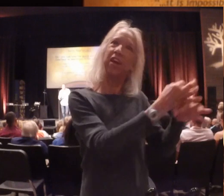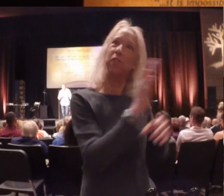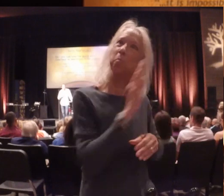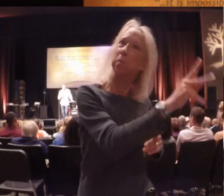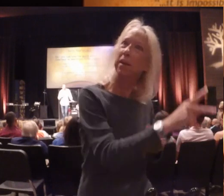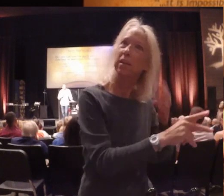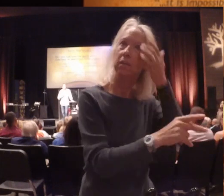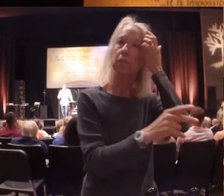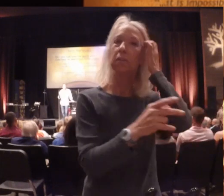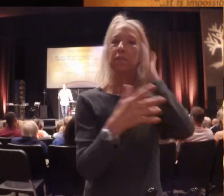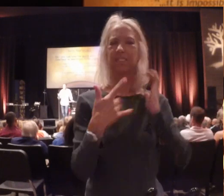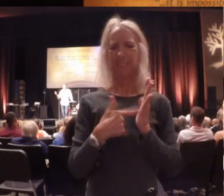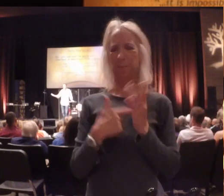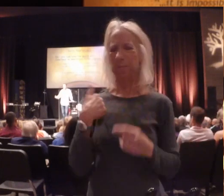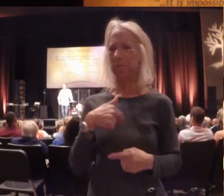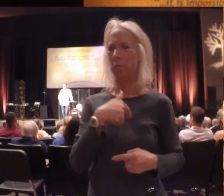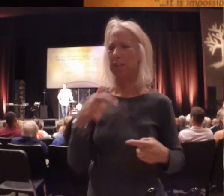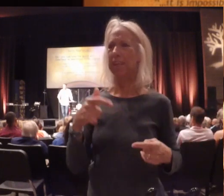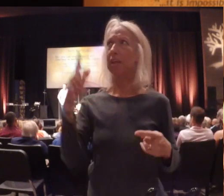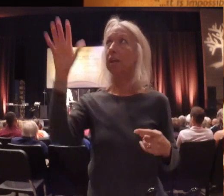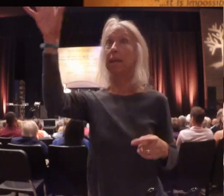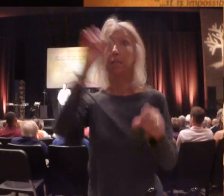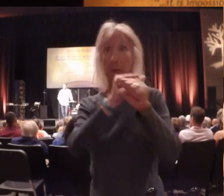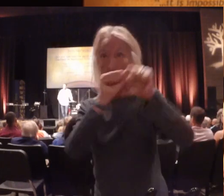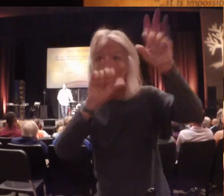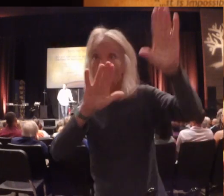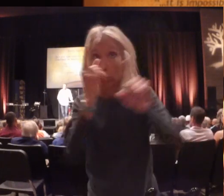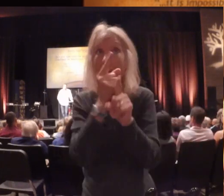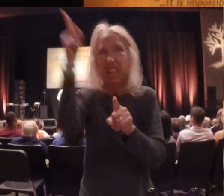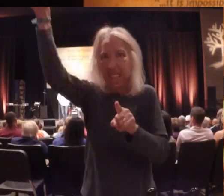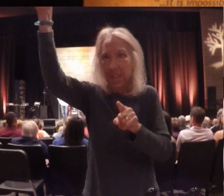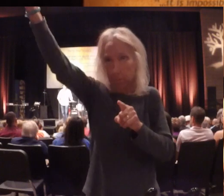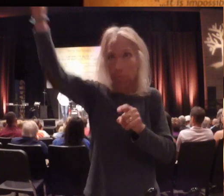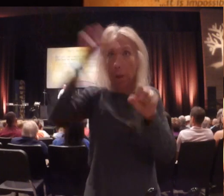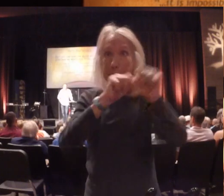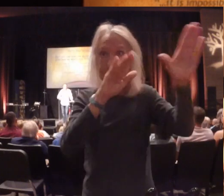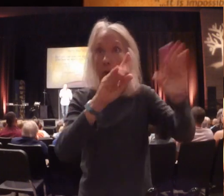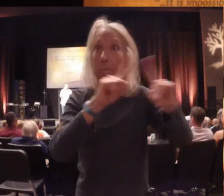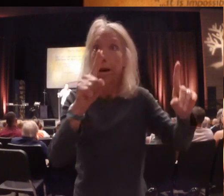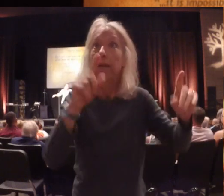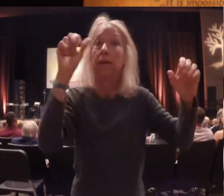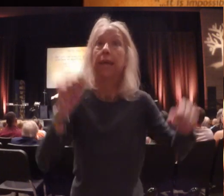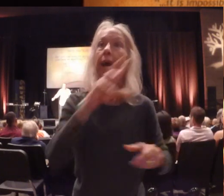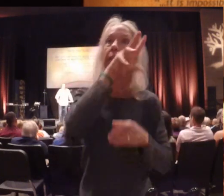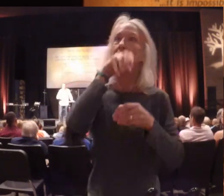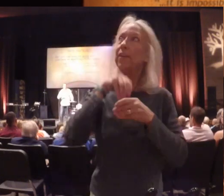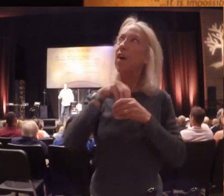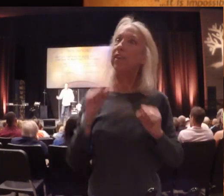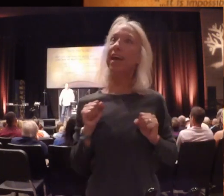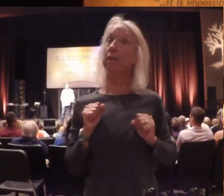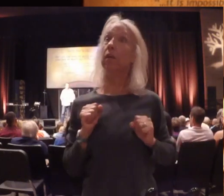God wants us to participate in his miracles. Did you know that? To participate, to be involved. It's still